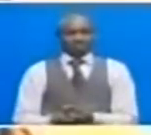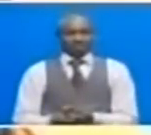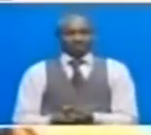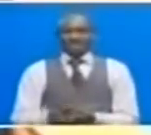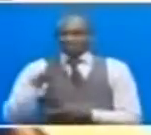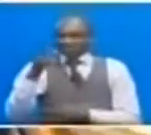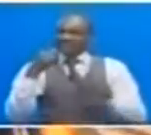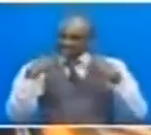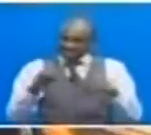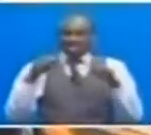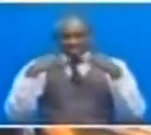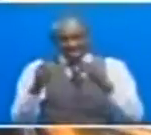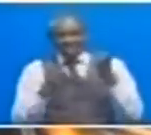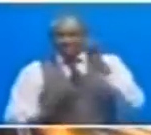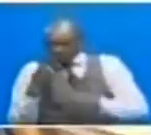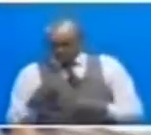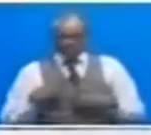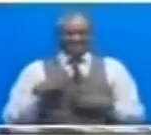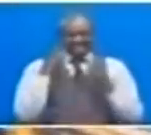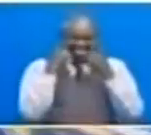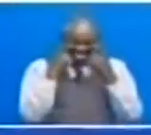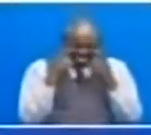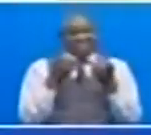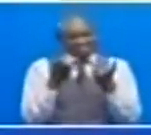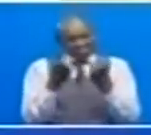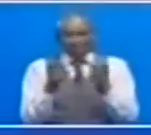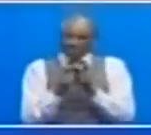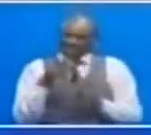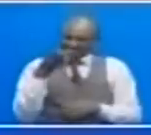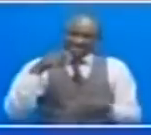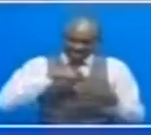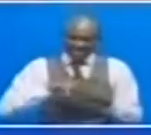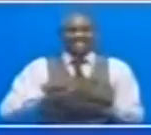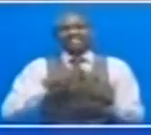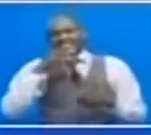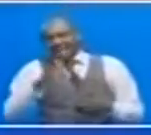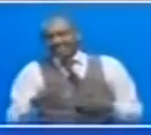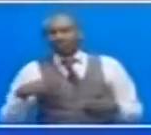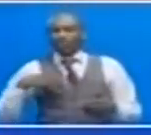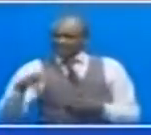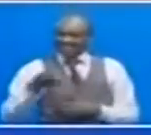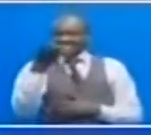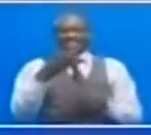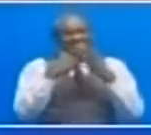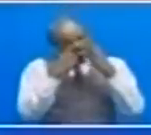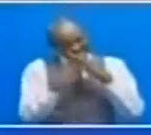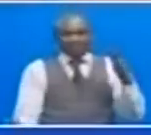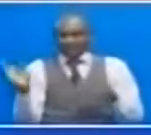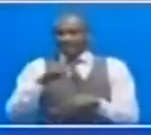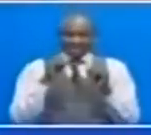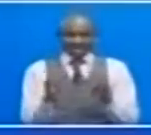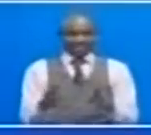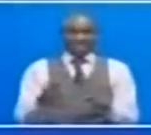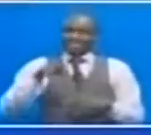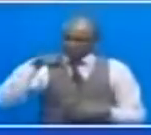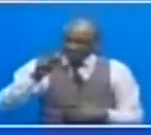They try to fight back emotions, but their eyes still tell their agony. Their sons and daughters disappeared without a trace. They say they have